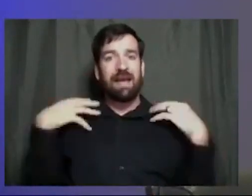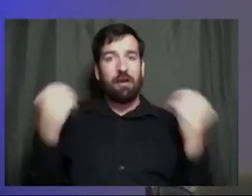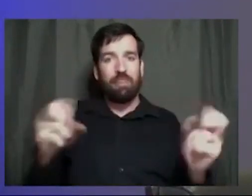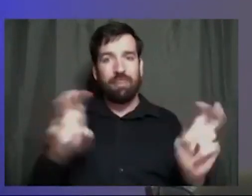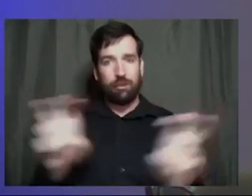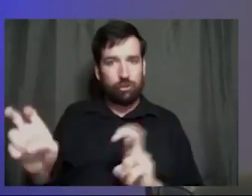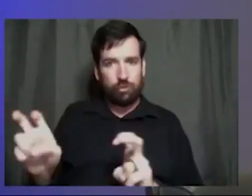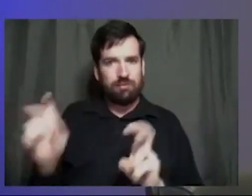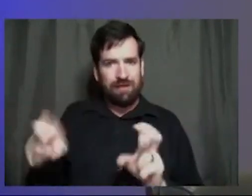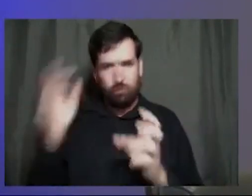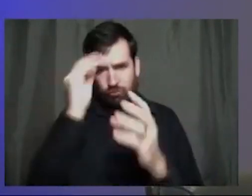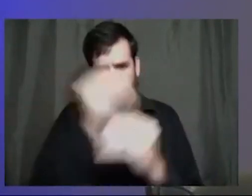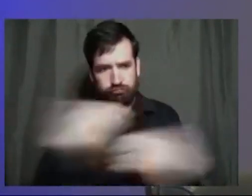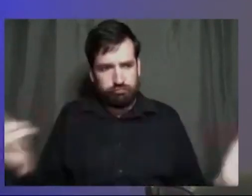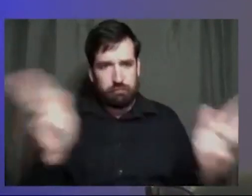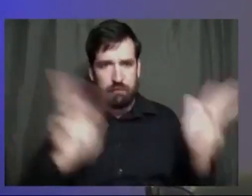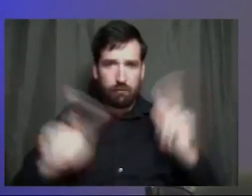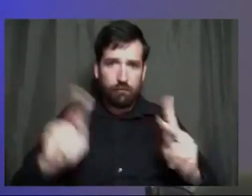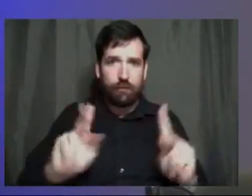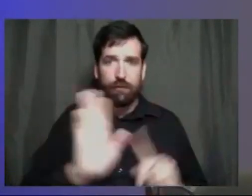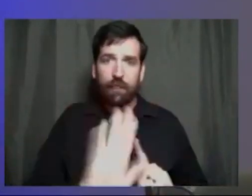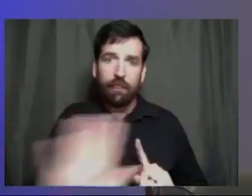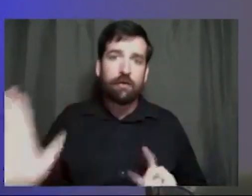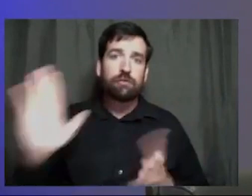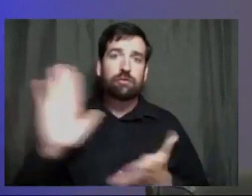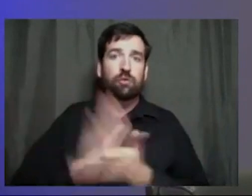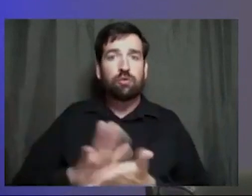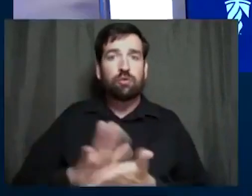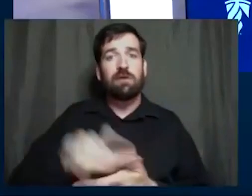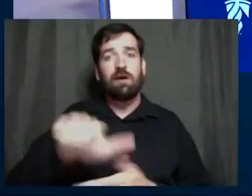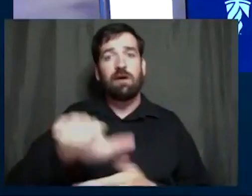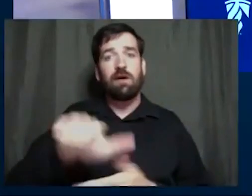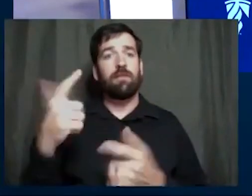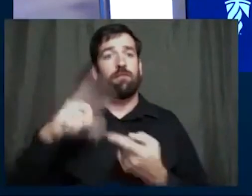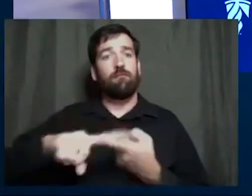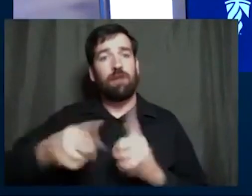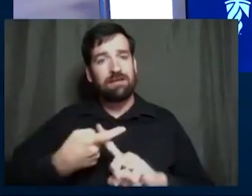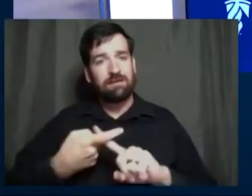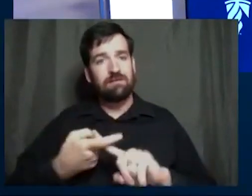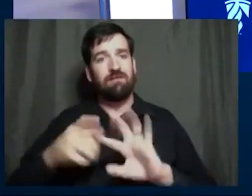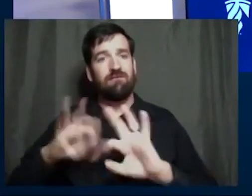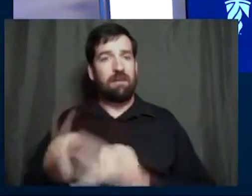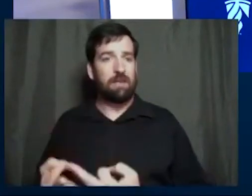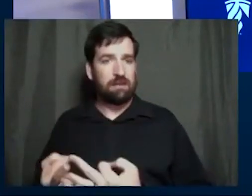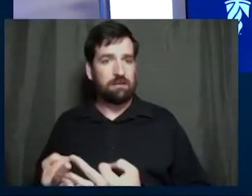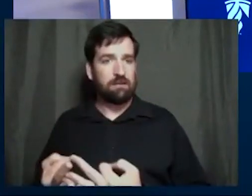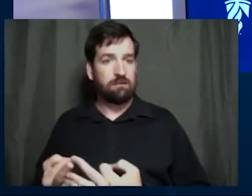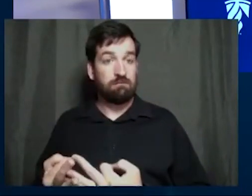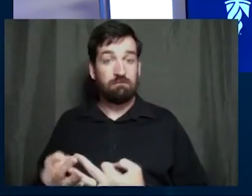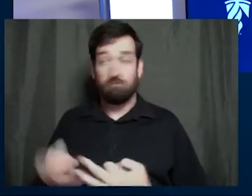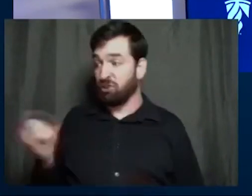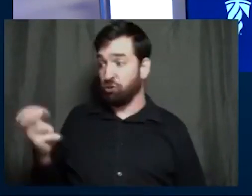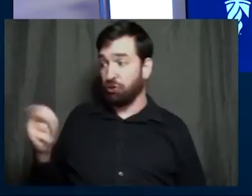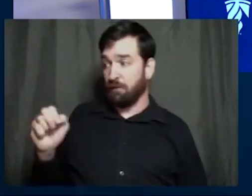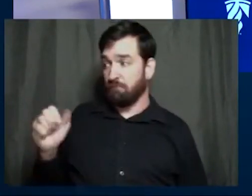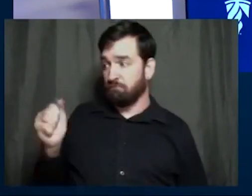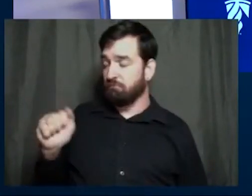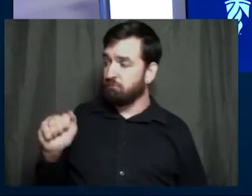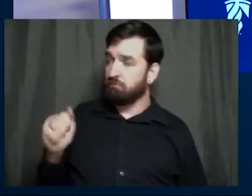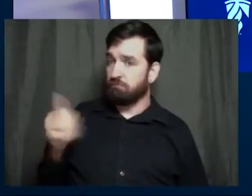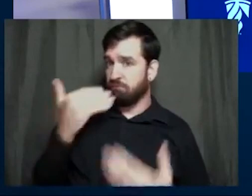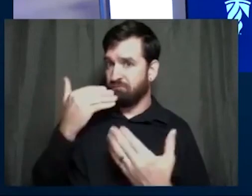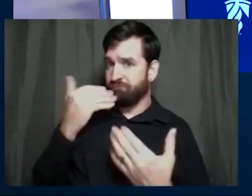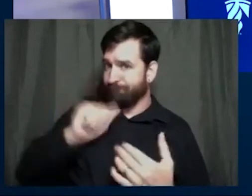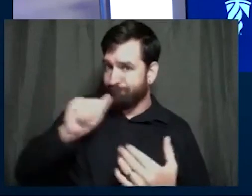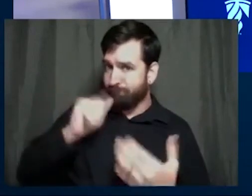around in their school and any other family and friends they've been around. So, Jenna, I have to say you've handled this really well. I had a chance to speak with you, and you're just so